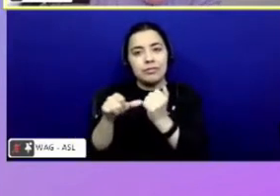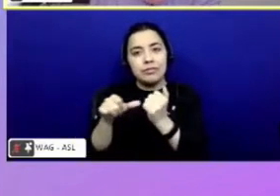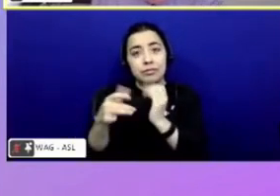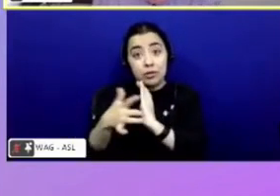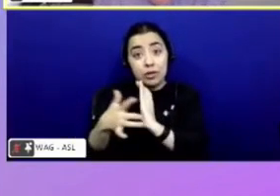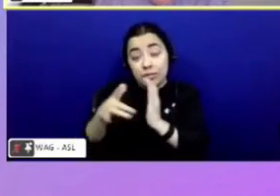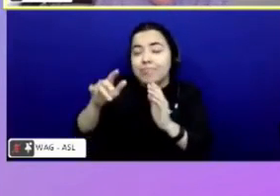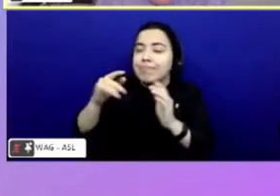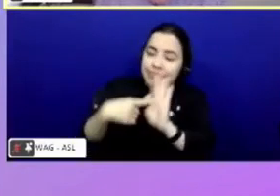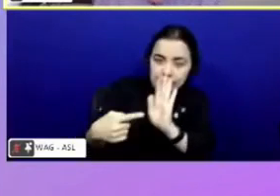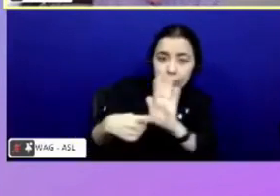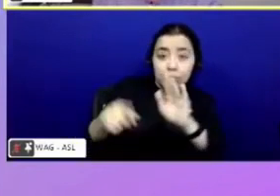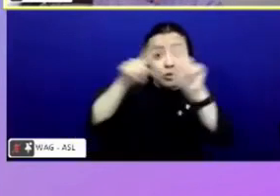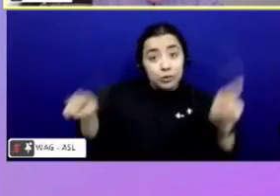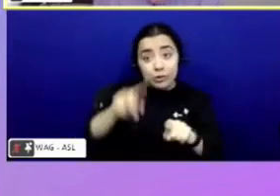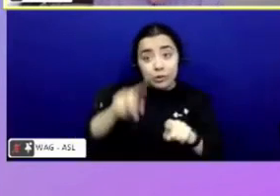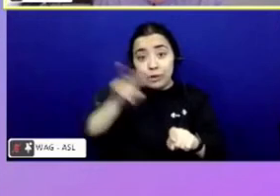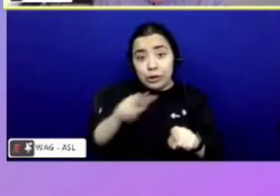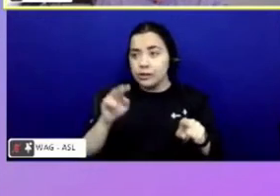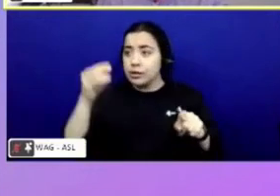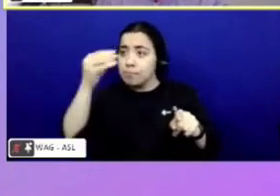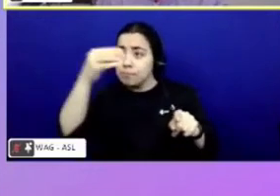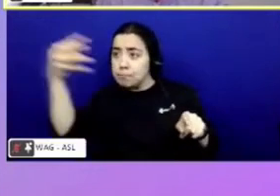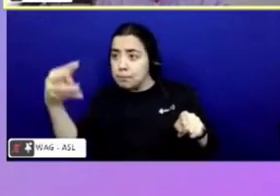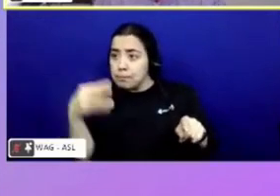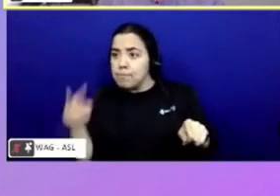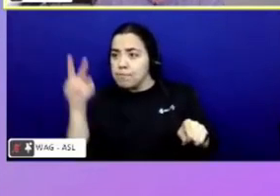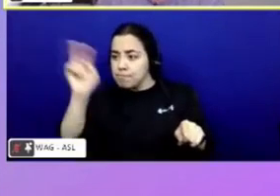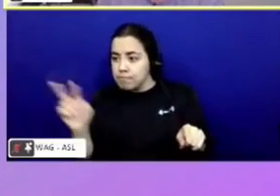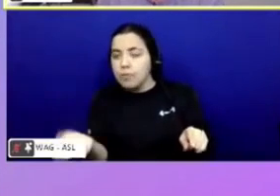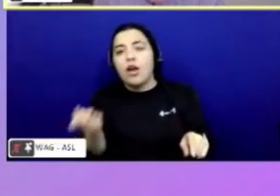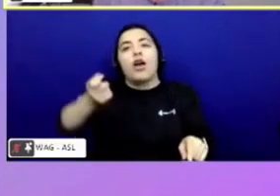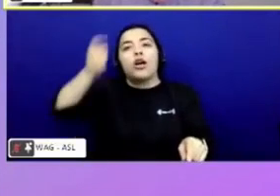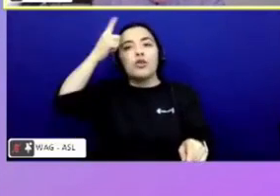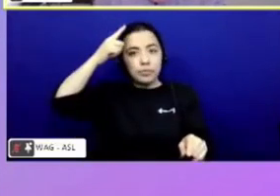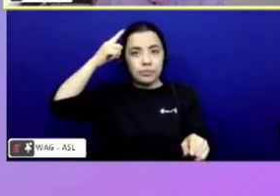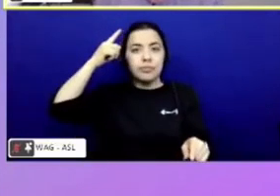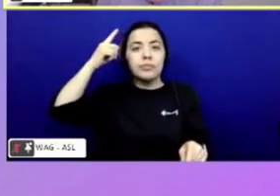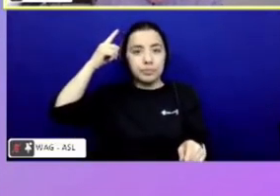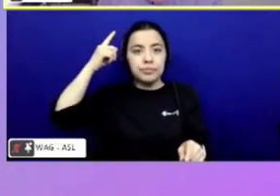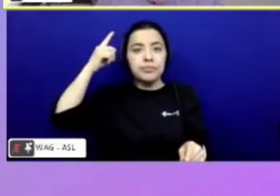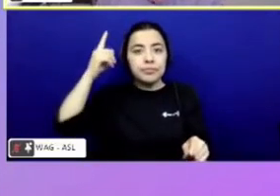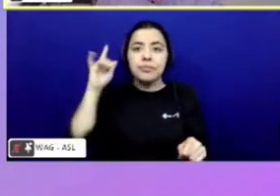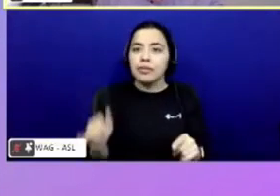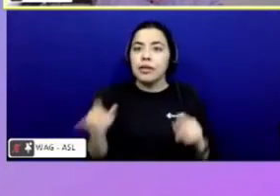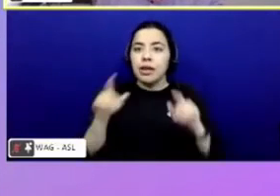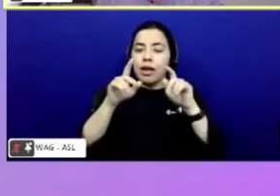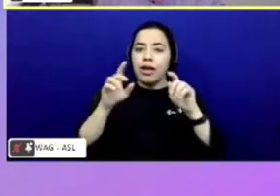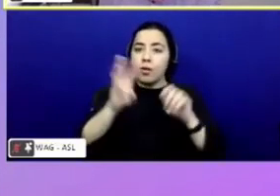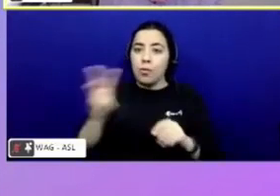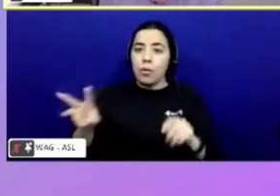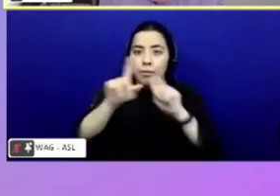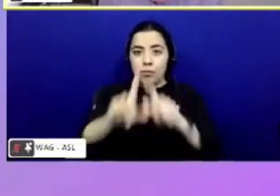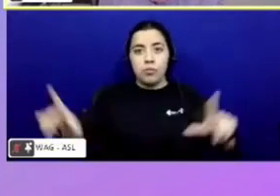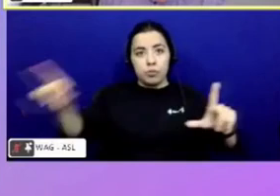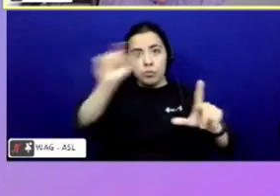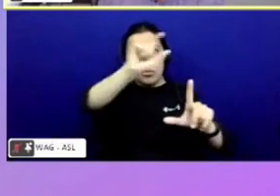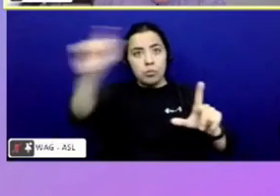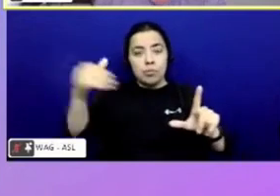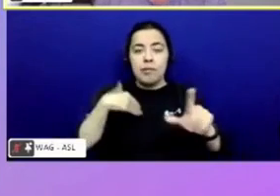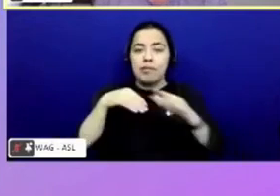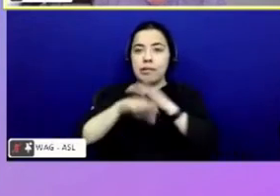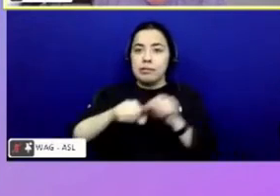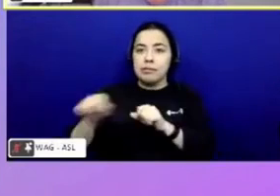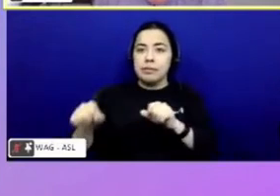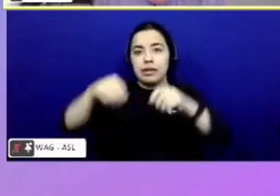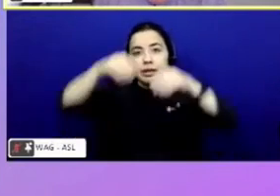readers can understand and parse. The screen reader, or sorry, the browser builds this accessibility tree and just